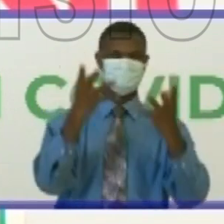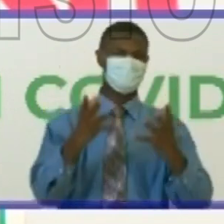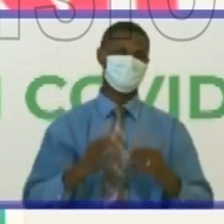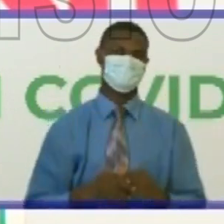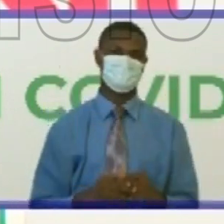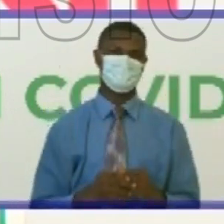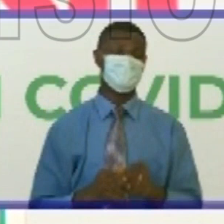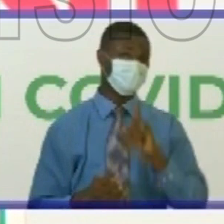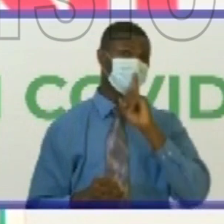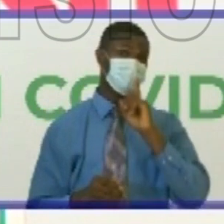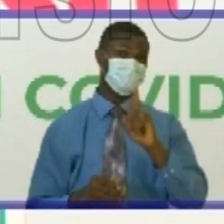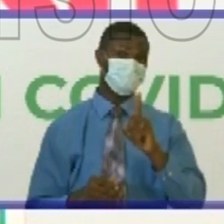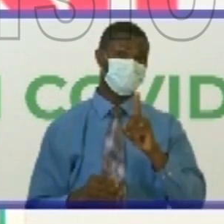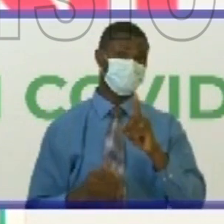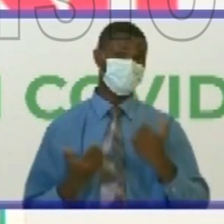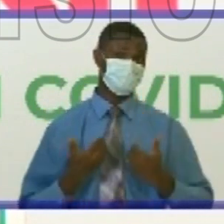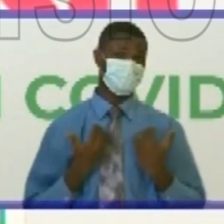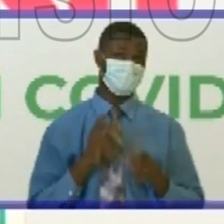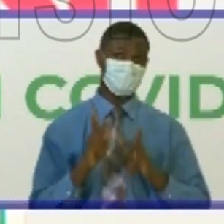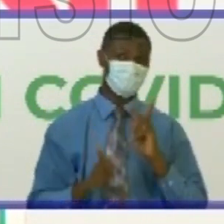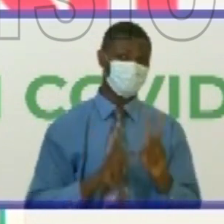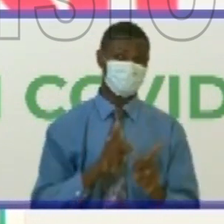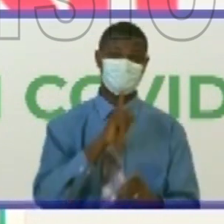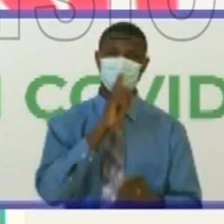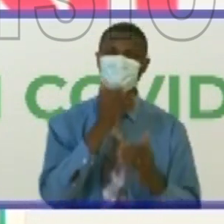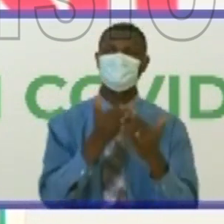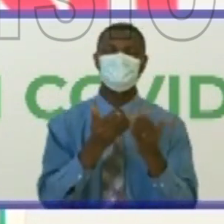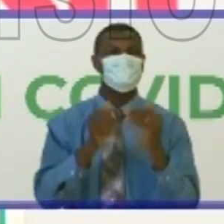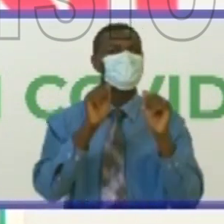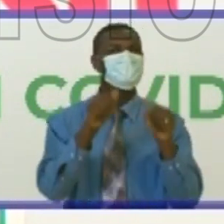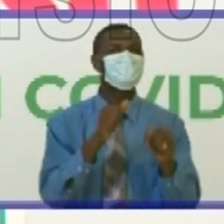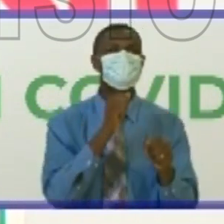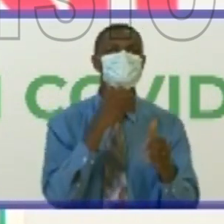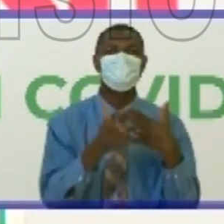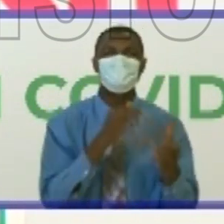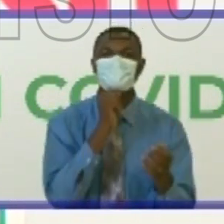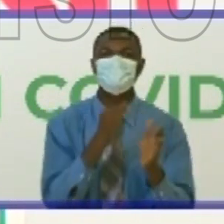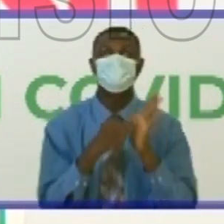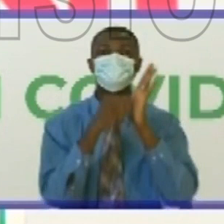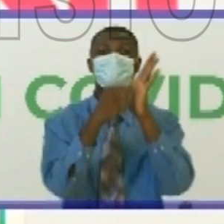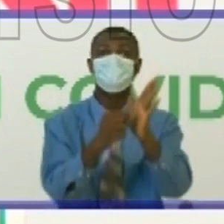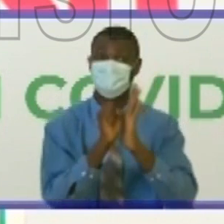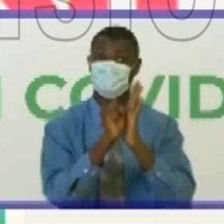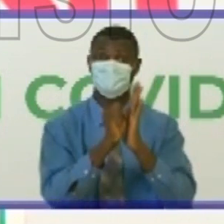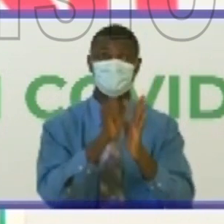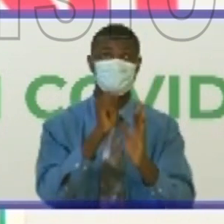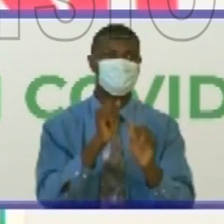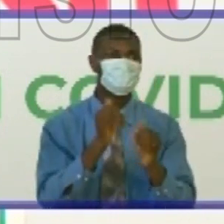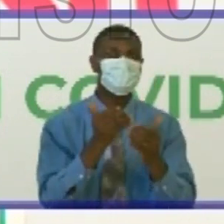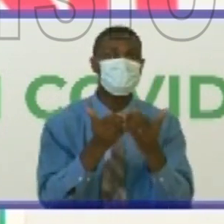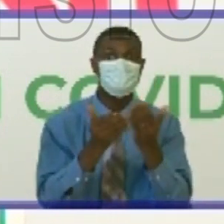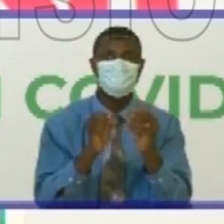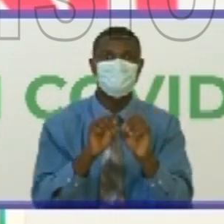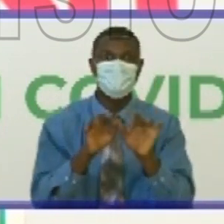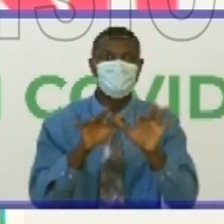ones that are actually the primary drivers of the pandemic, because they are the ones that are least likely to be symptomatic, they are the ones that are more likely to go